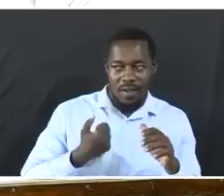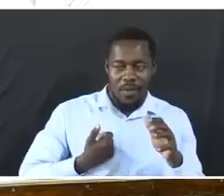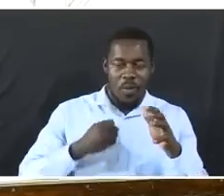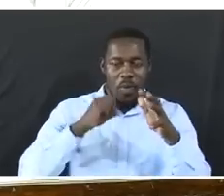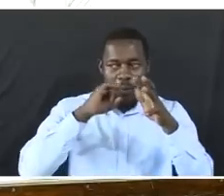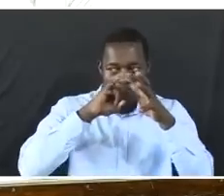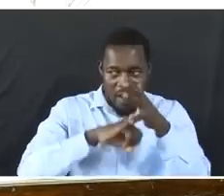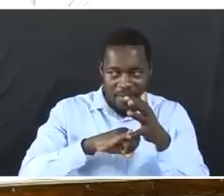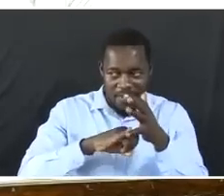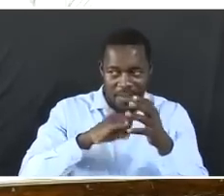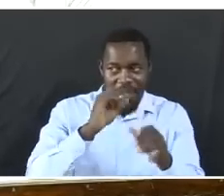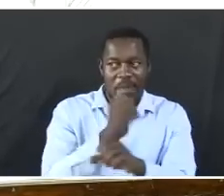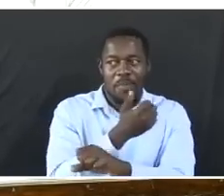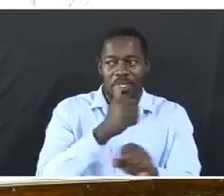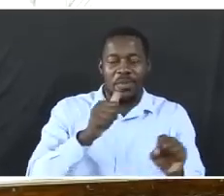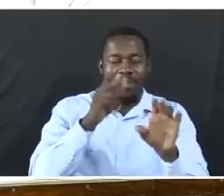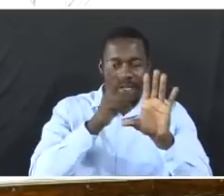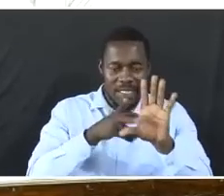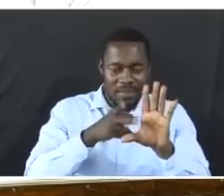Okay?